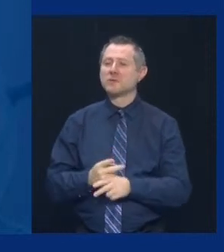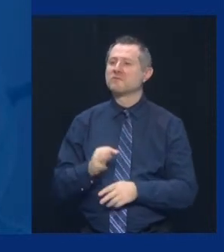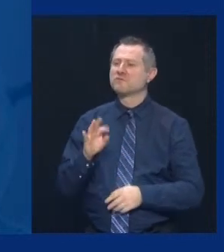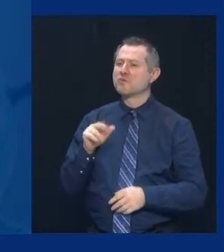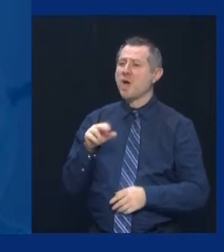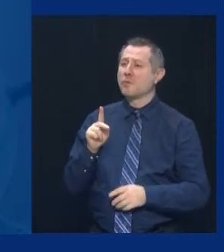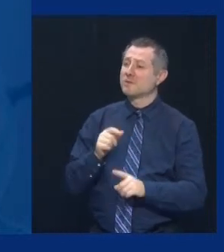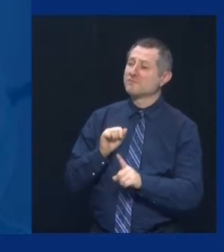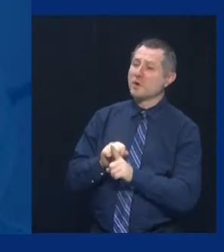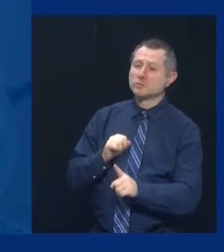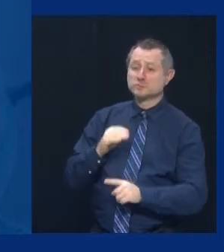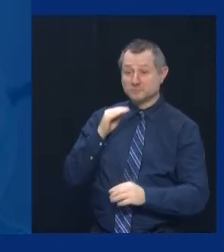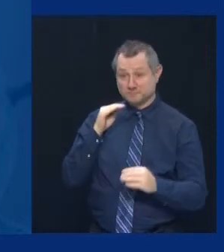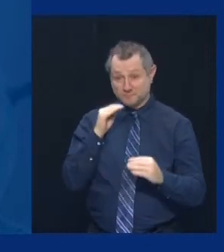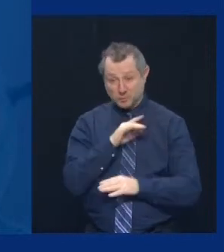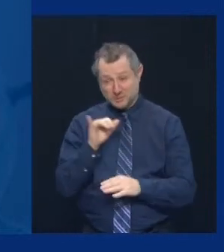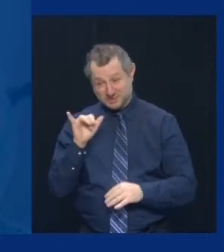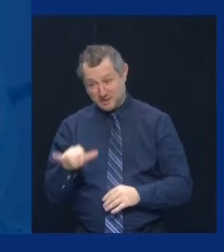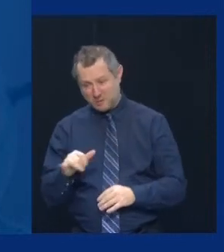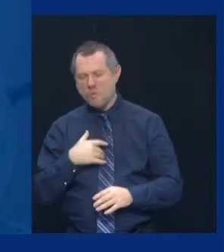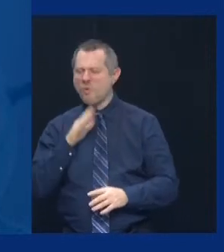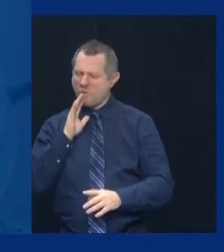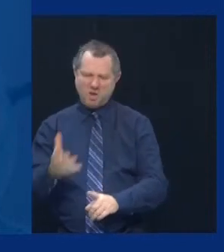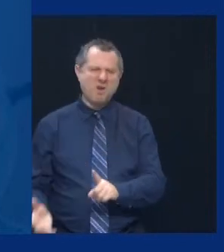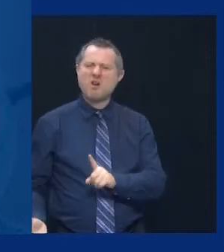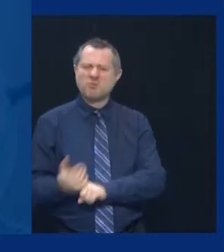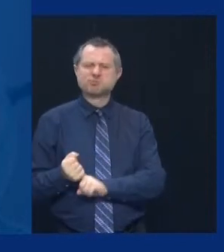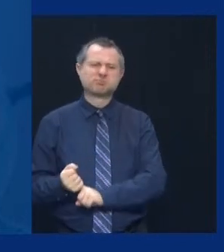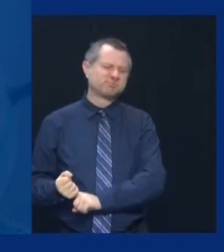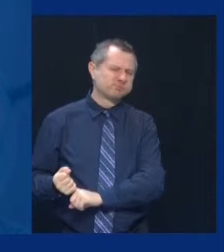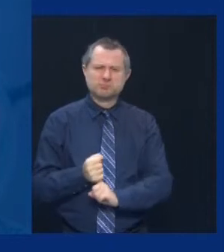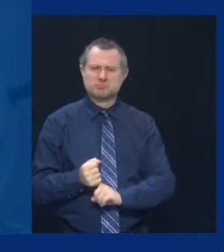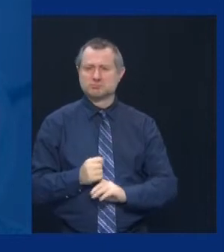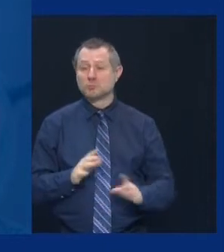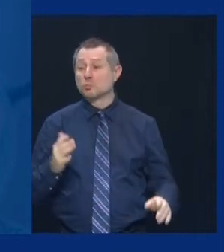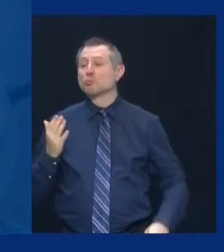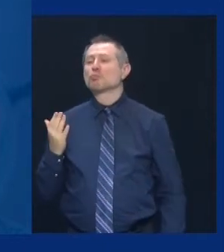uncovered. On the old adage that people talk,